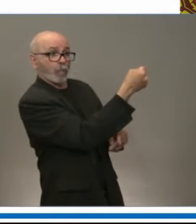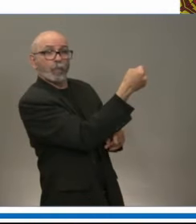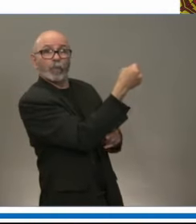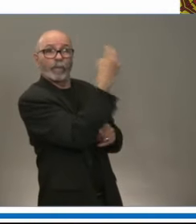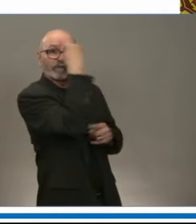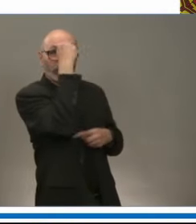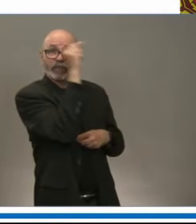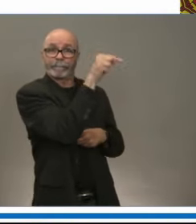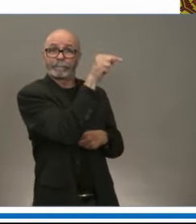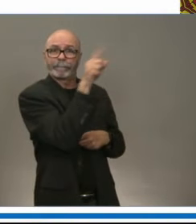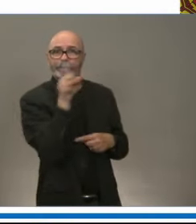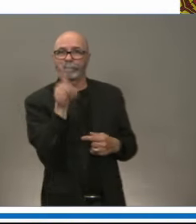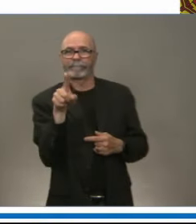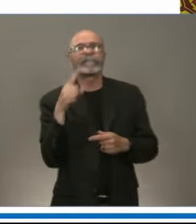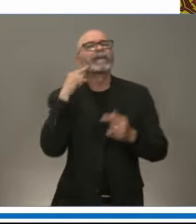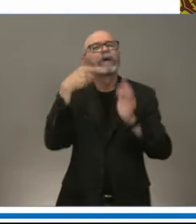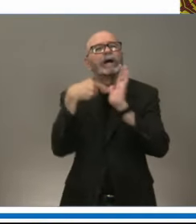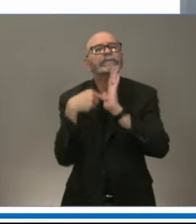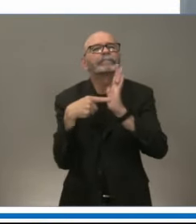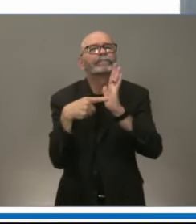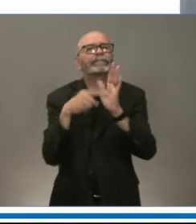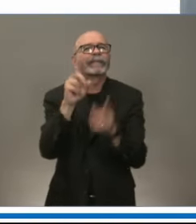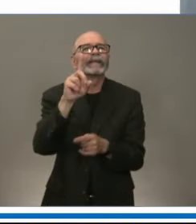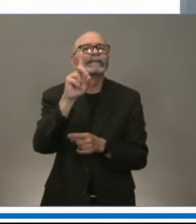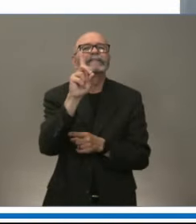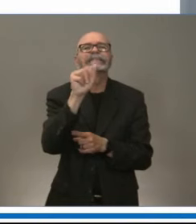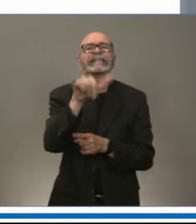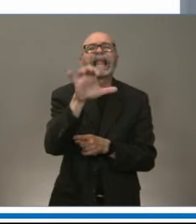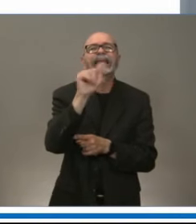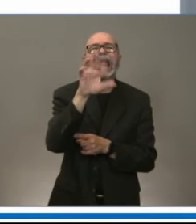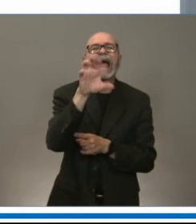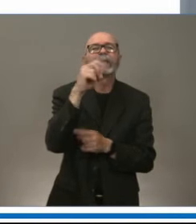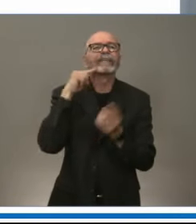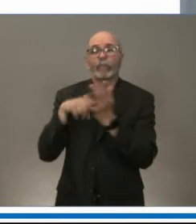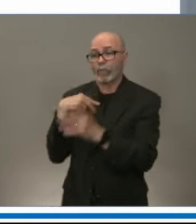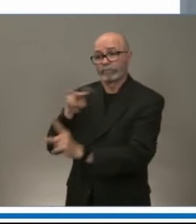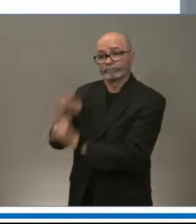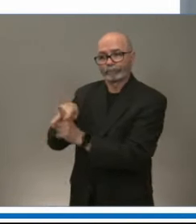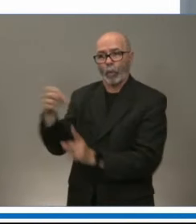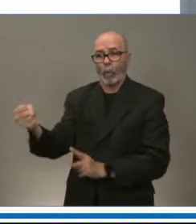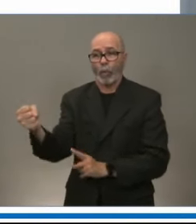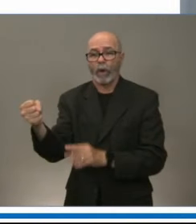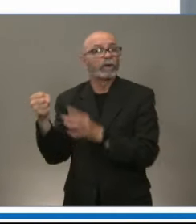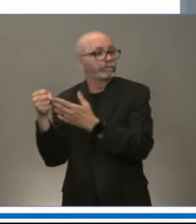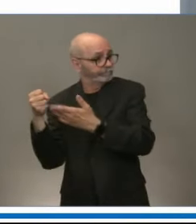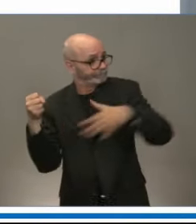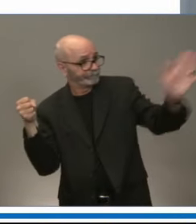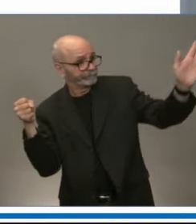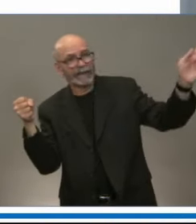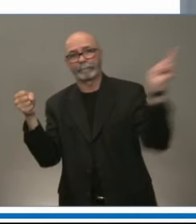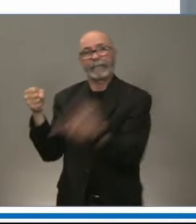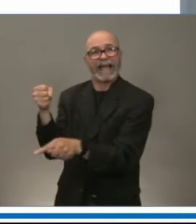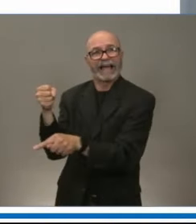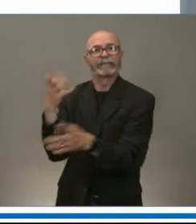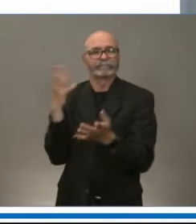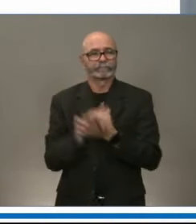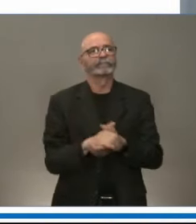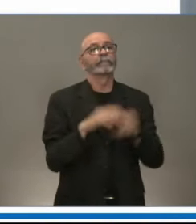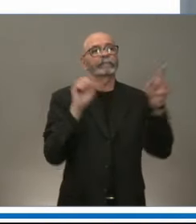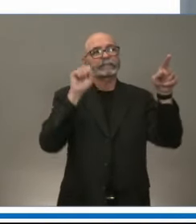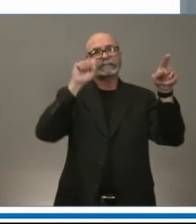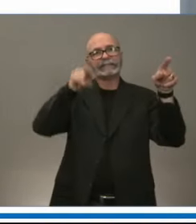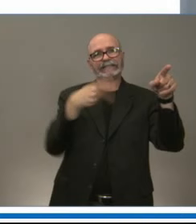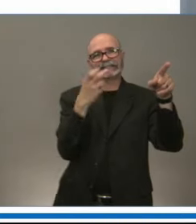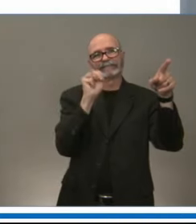So first of all, these are unprecedented times we're in, and first the